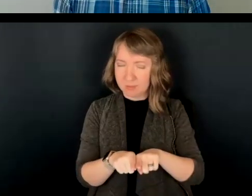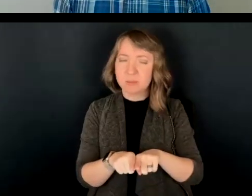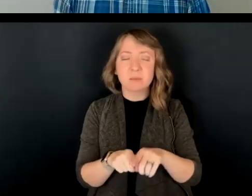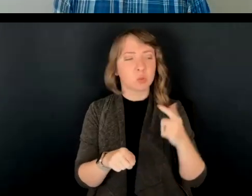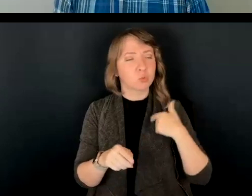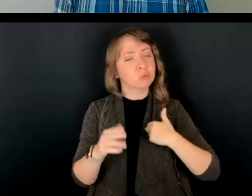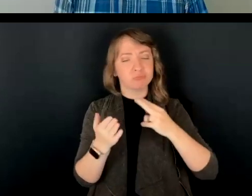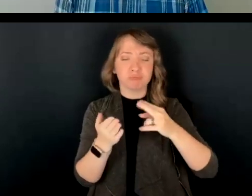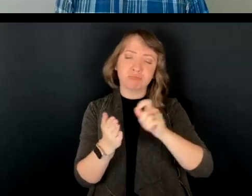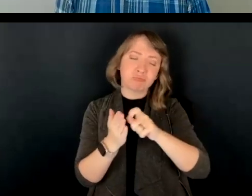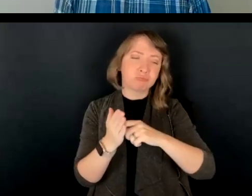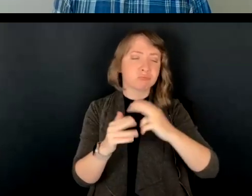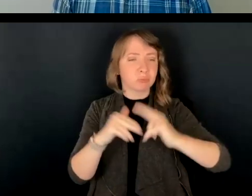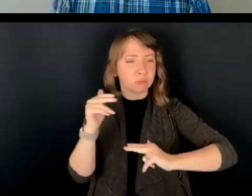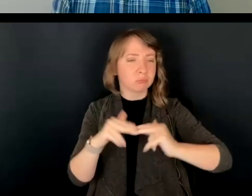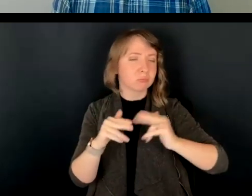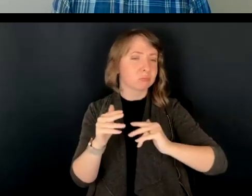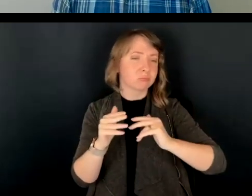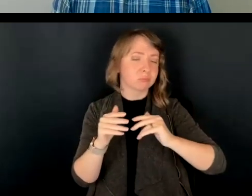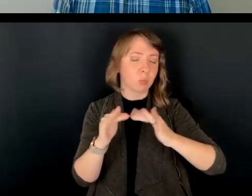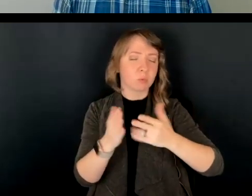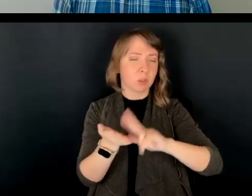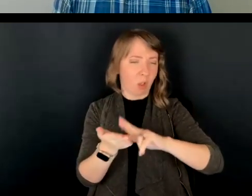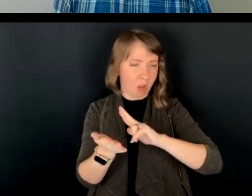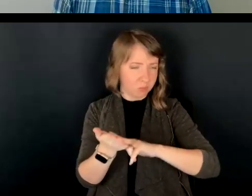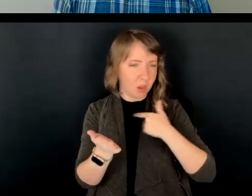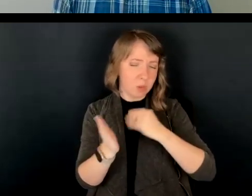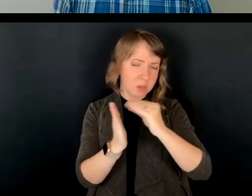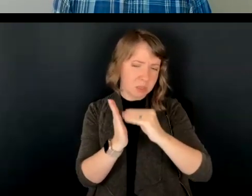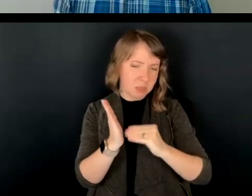in using fire. How is that going